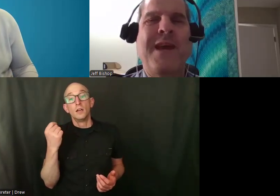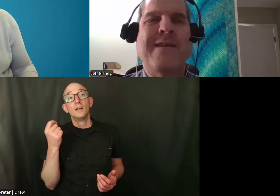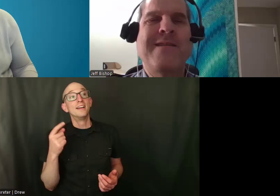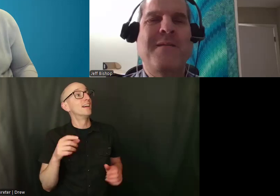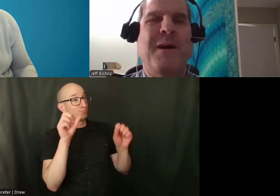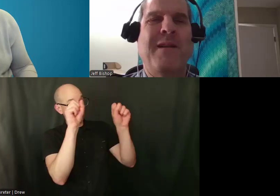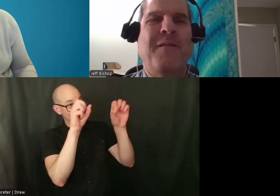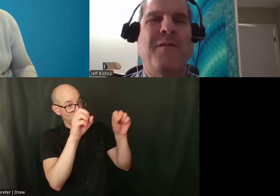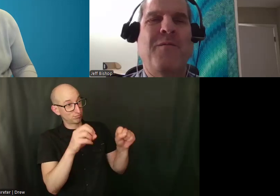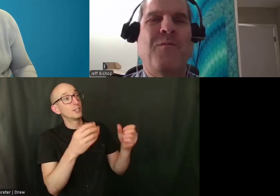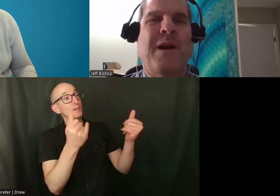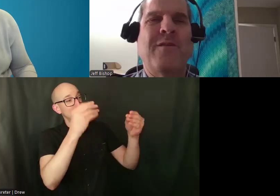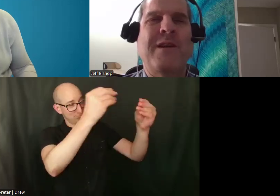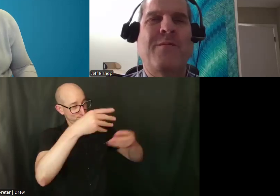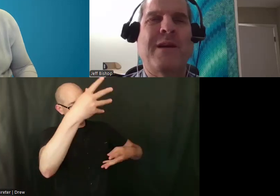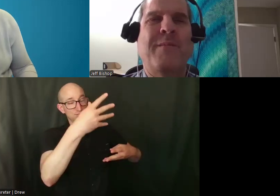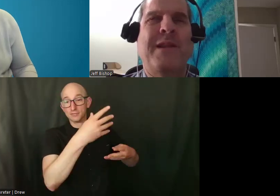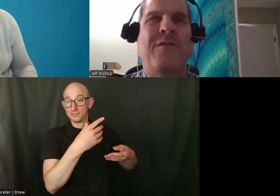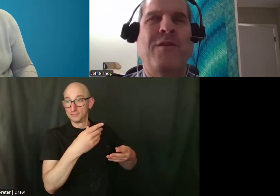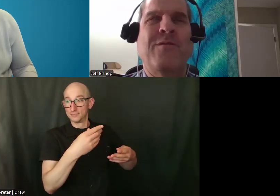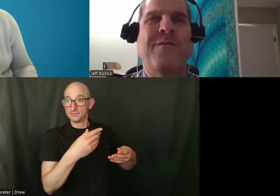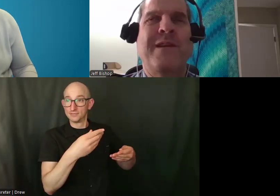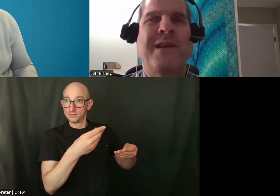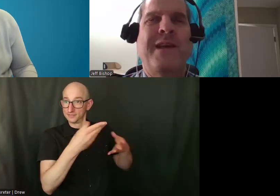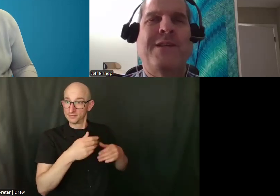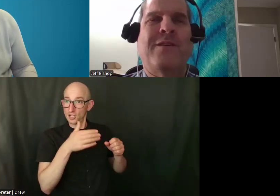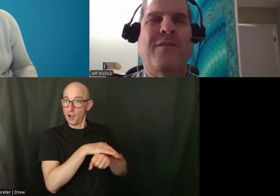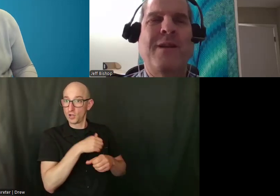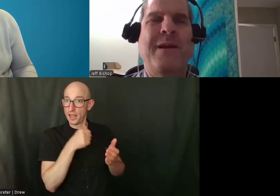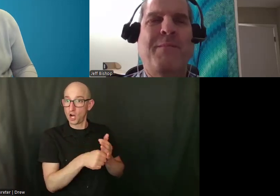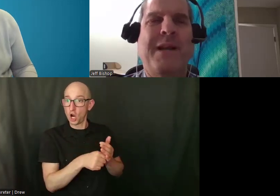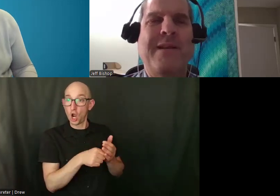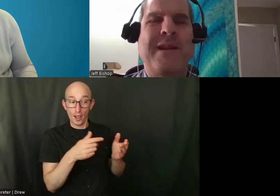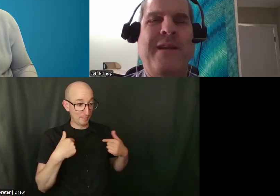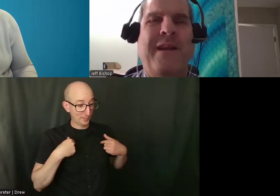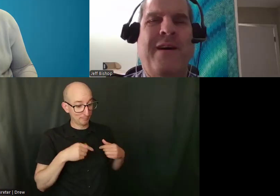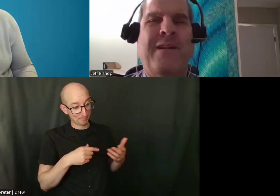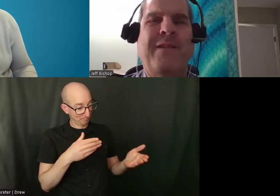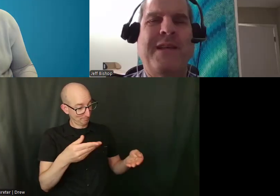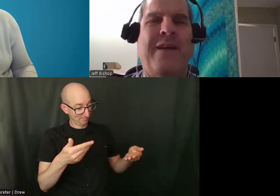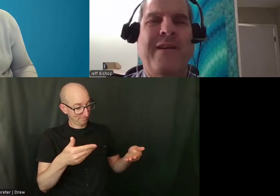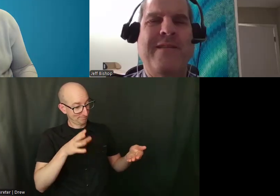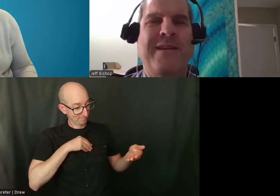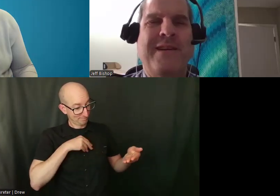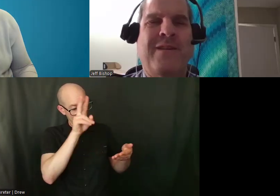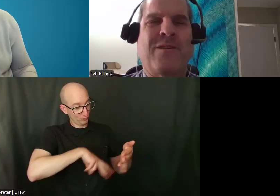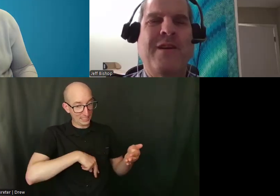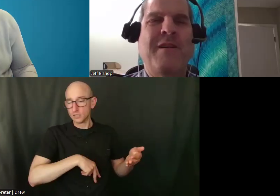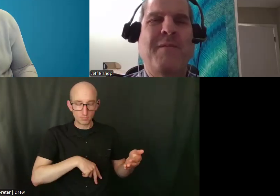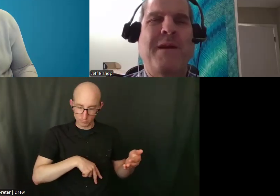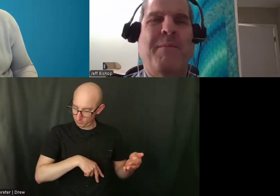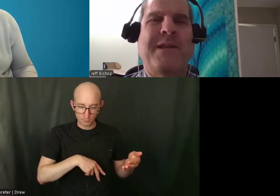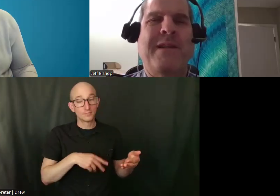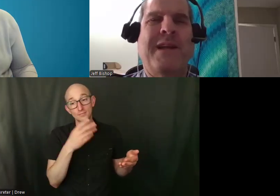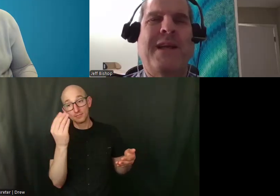You can, but what I'm going to recommend that you do is there's going to be a button, and all of these have it. There's going